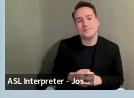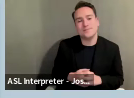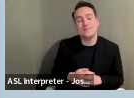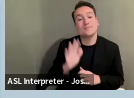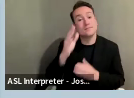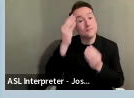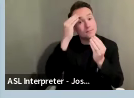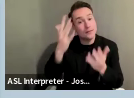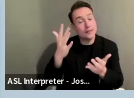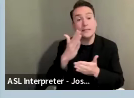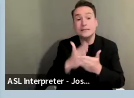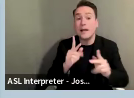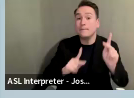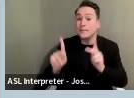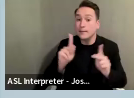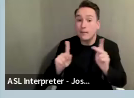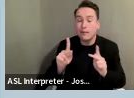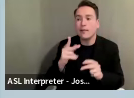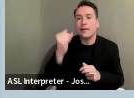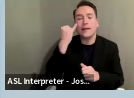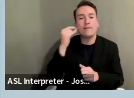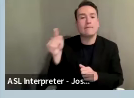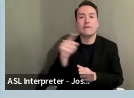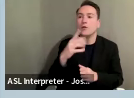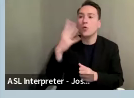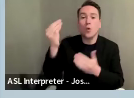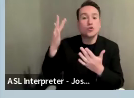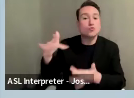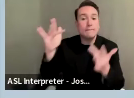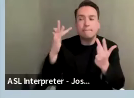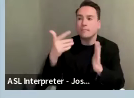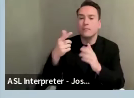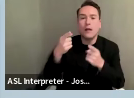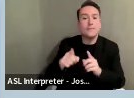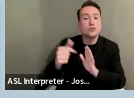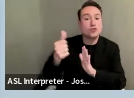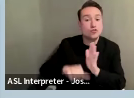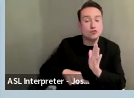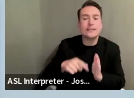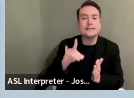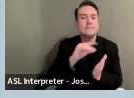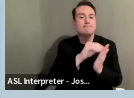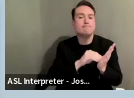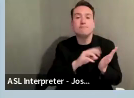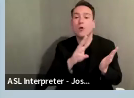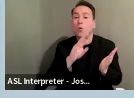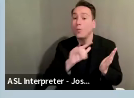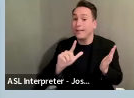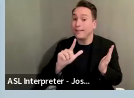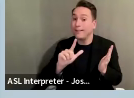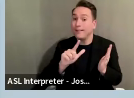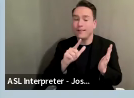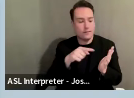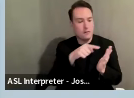Some people, let's say they were going on a trip or they had surgery and they completed a will. They might